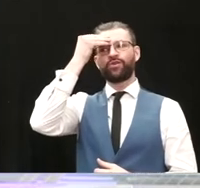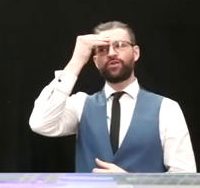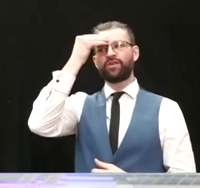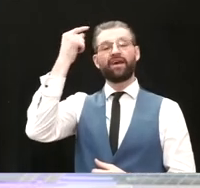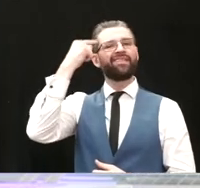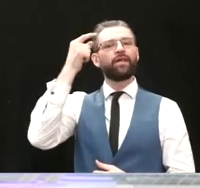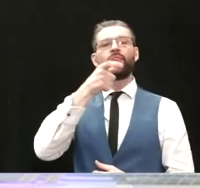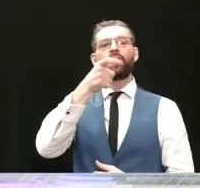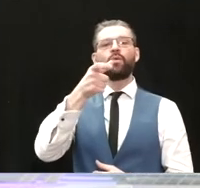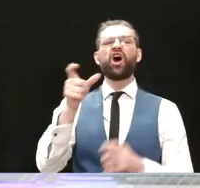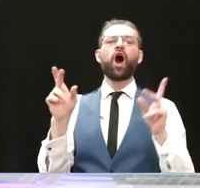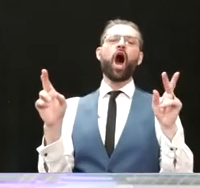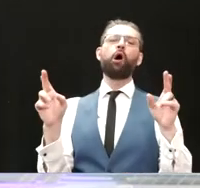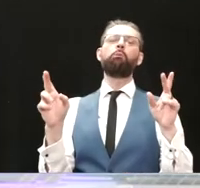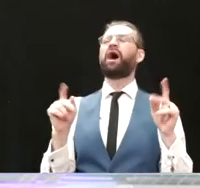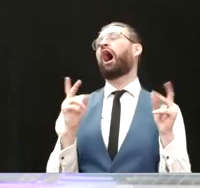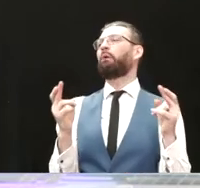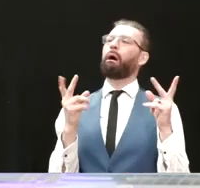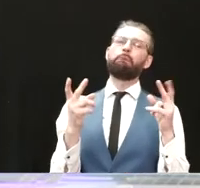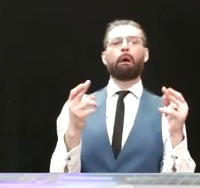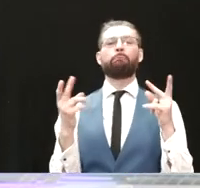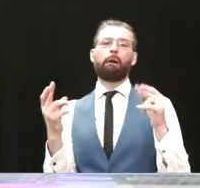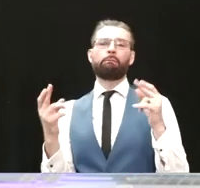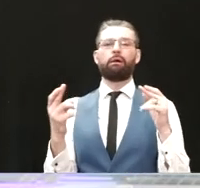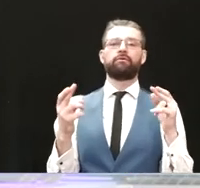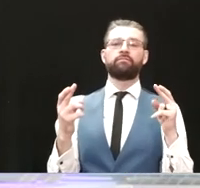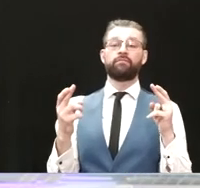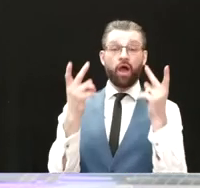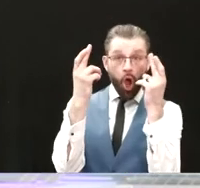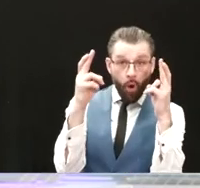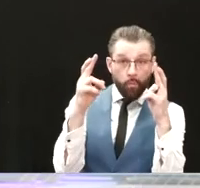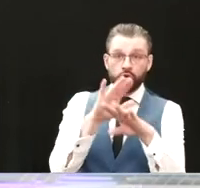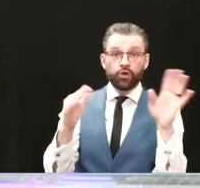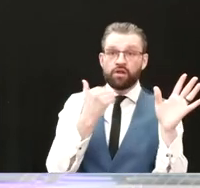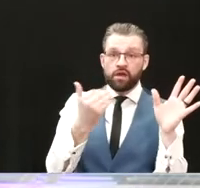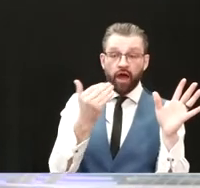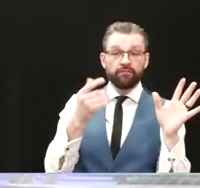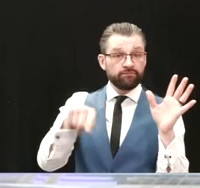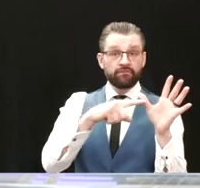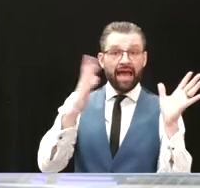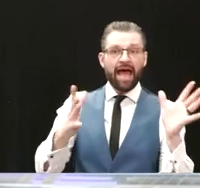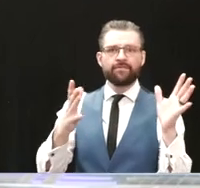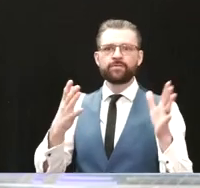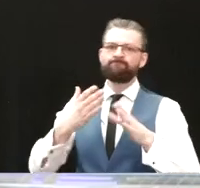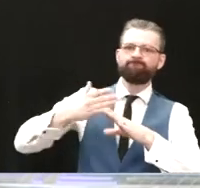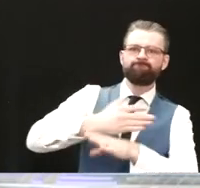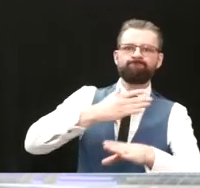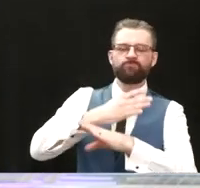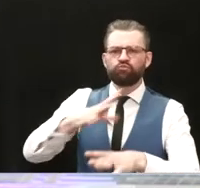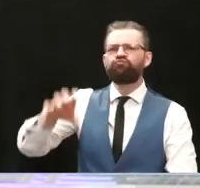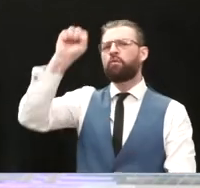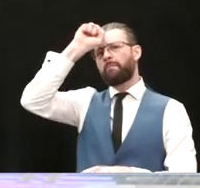word hope is overplayed. Hope is not enough. We have to work hard to remember the lessons of the